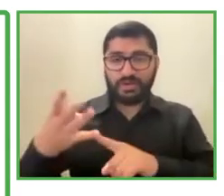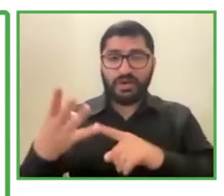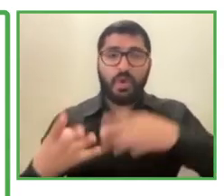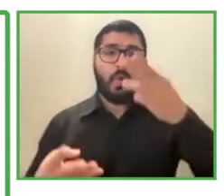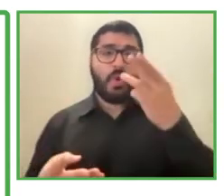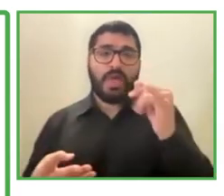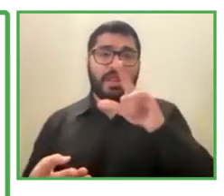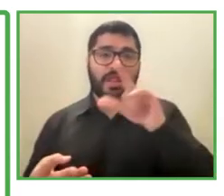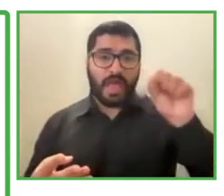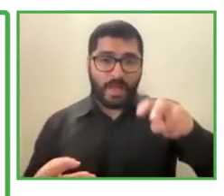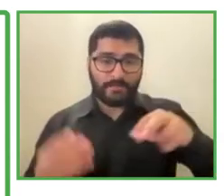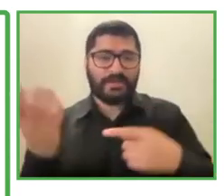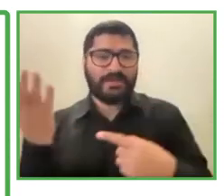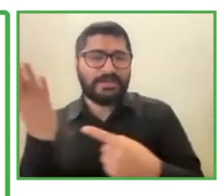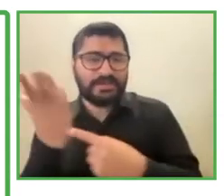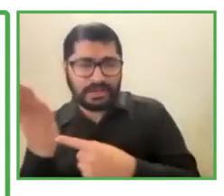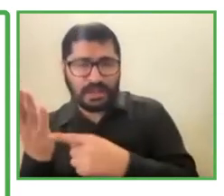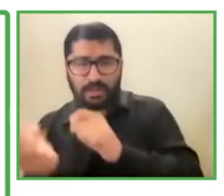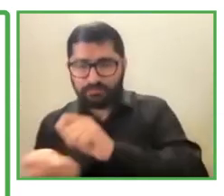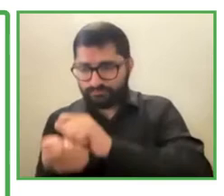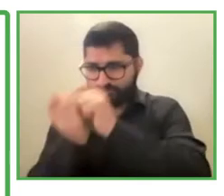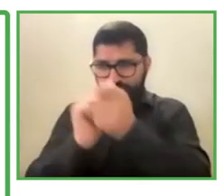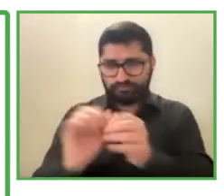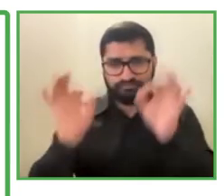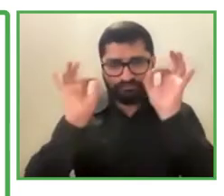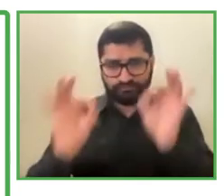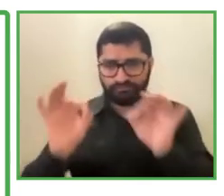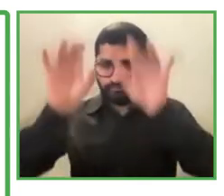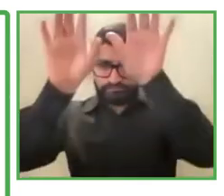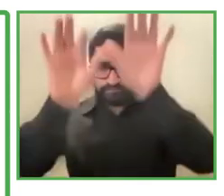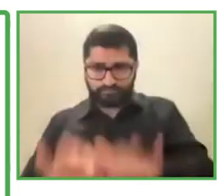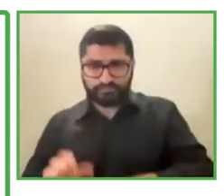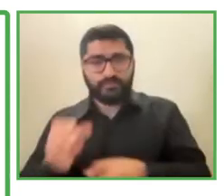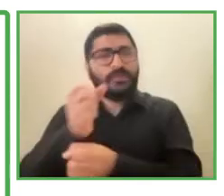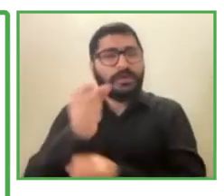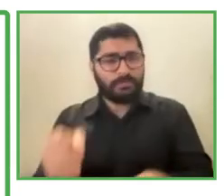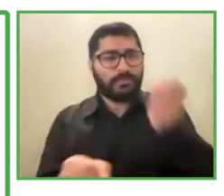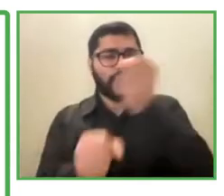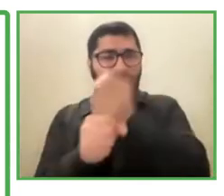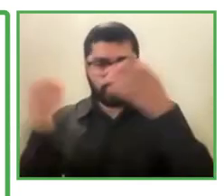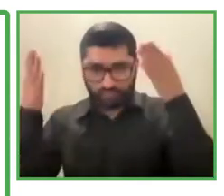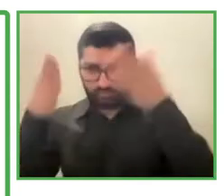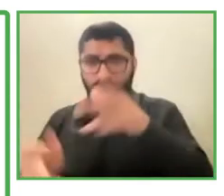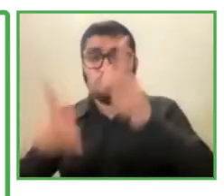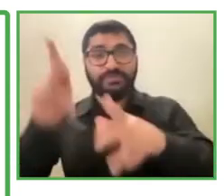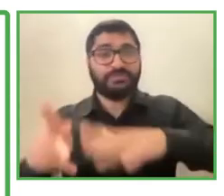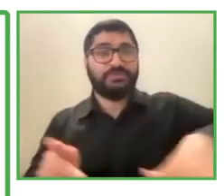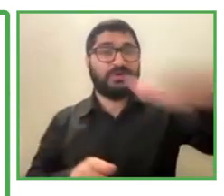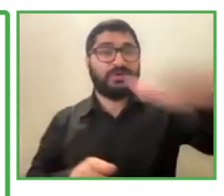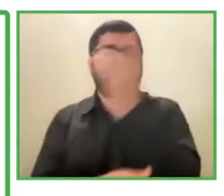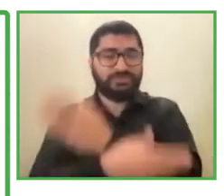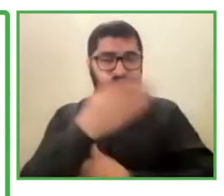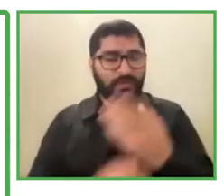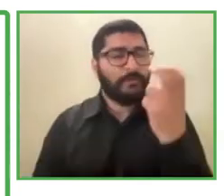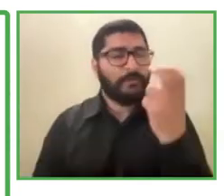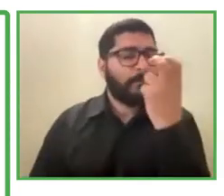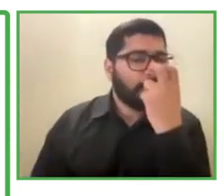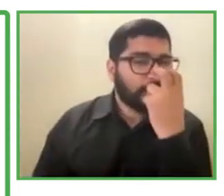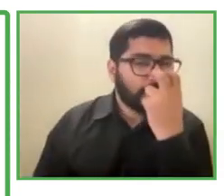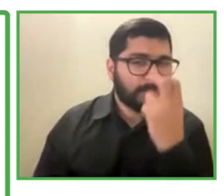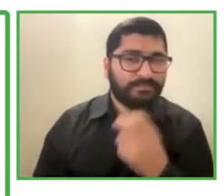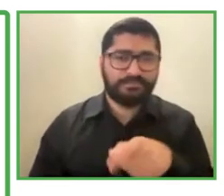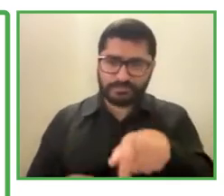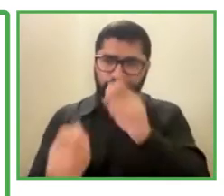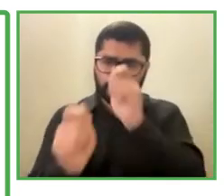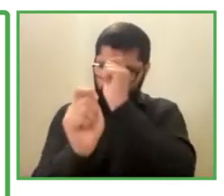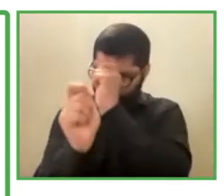technology and IT technician for the labor inclusion of people with visual disabilities. He's representing Fundación Luz.